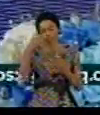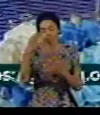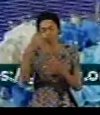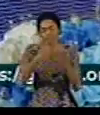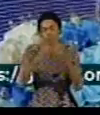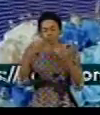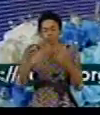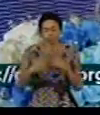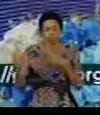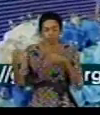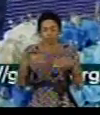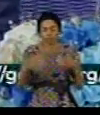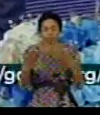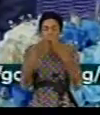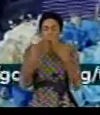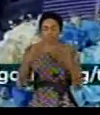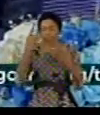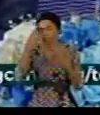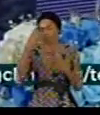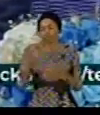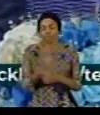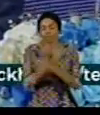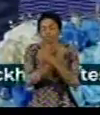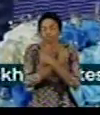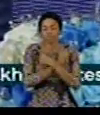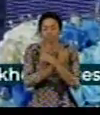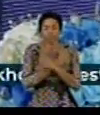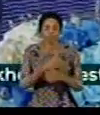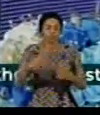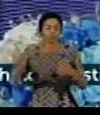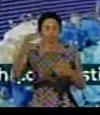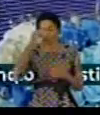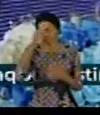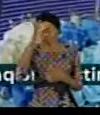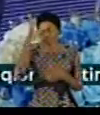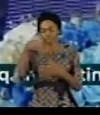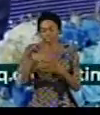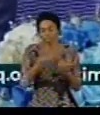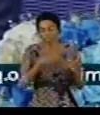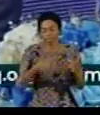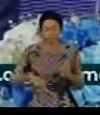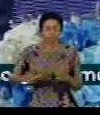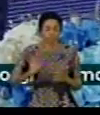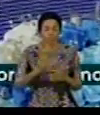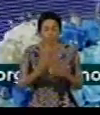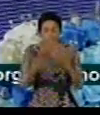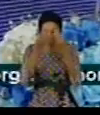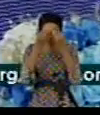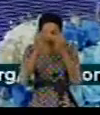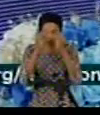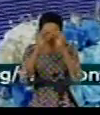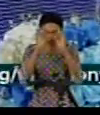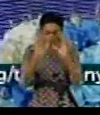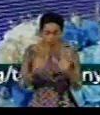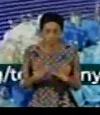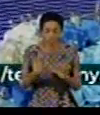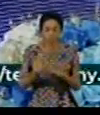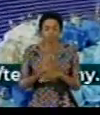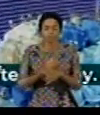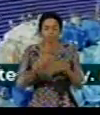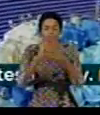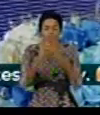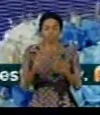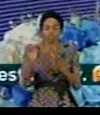done. Thank you for our beloved apostle, our father in the Lord, our mentor, our teacher, that you have raised up in this